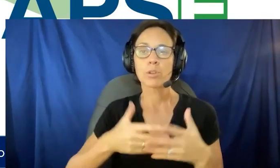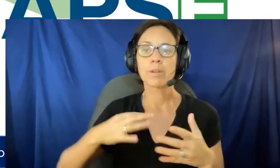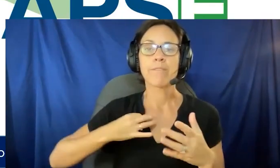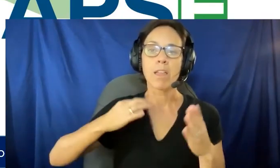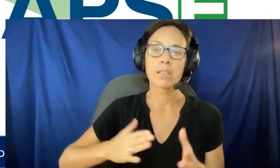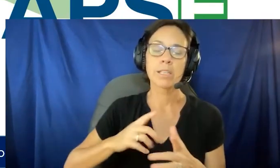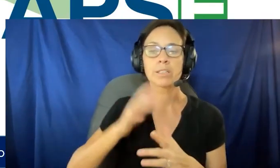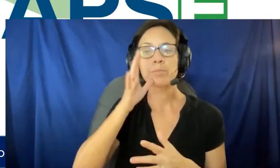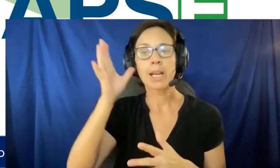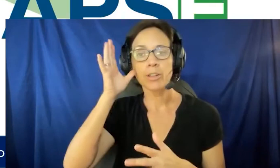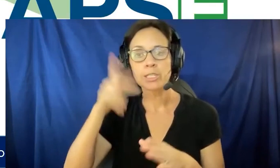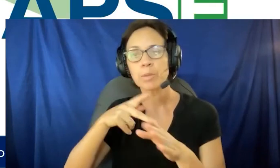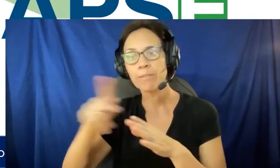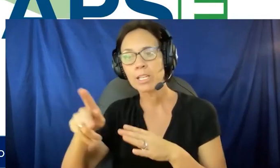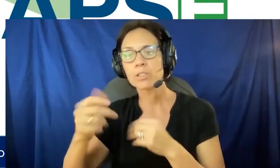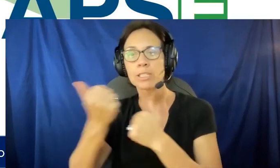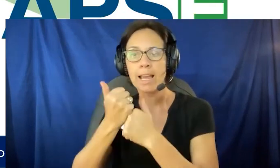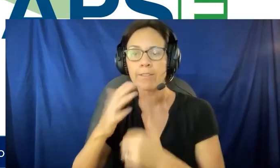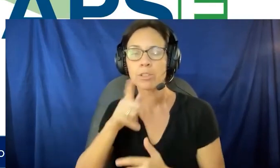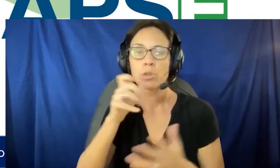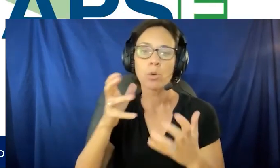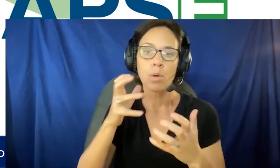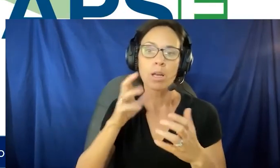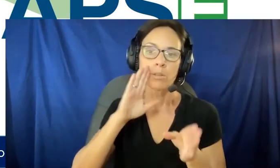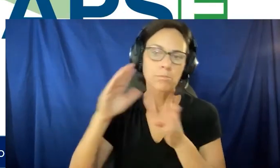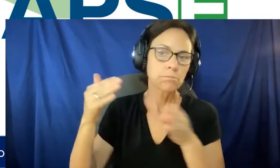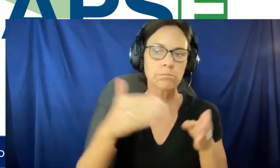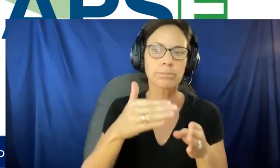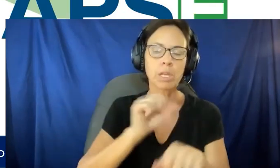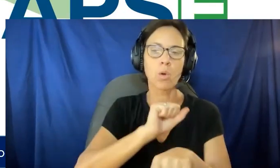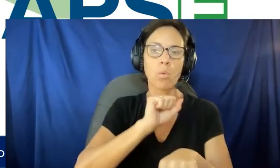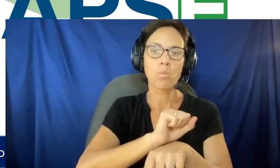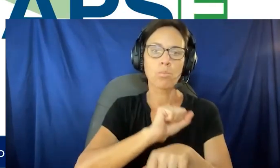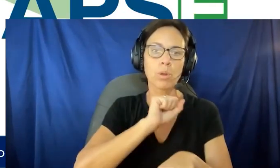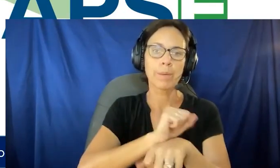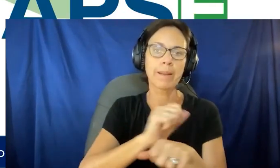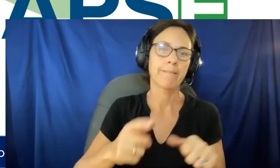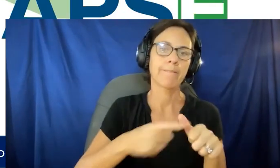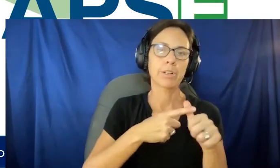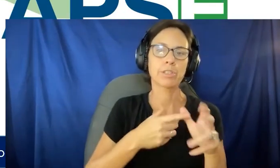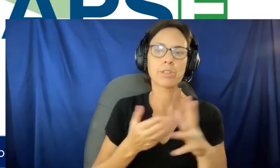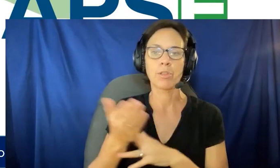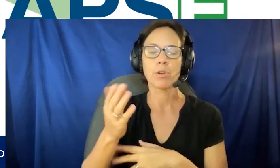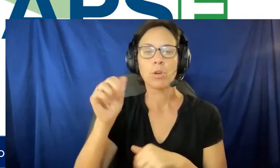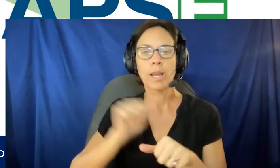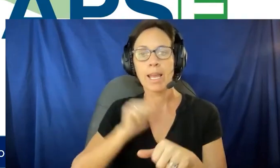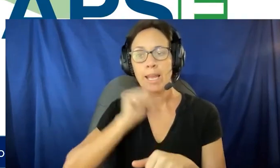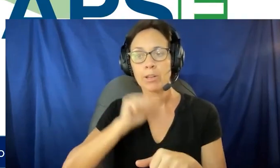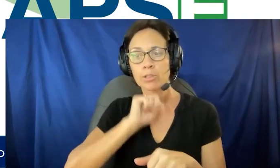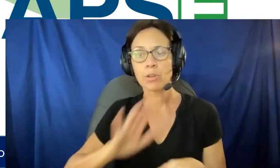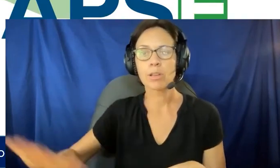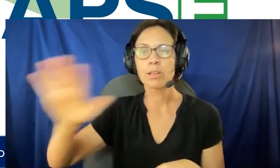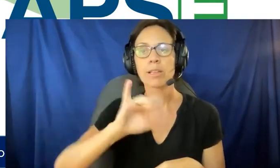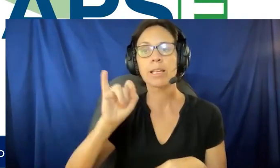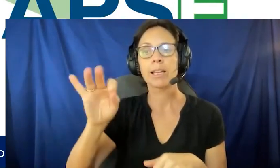parents, advocates who want to move employment first or competitive integrative employment throughout the state of Arizona. And if you're interested